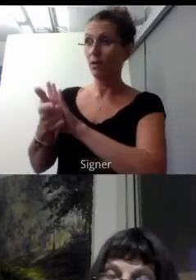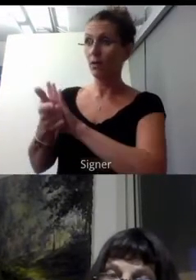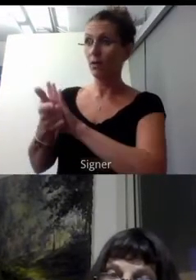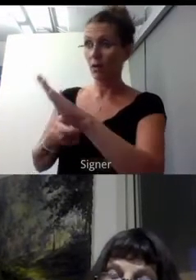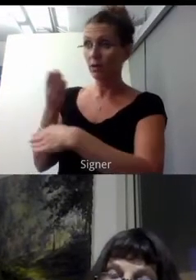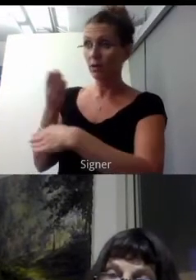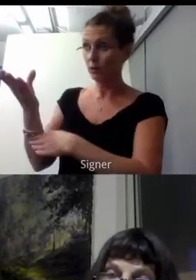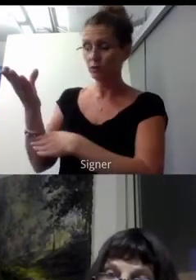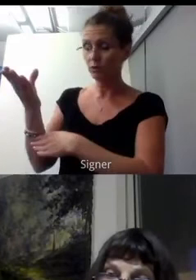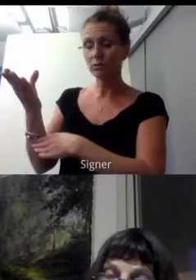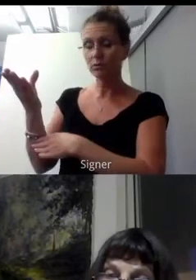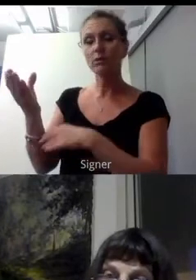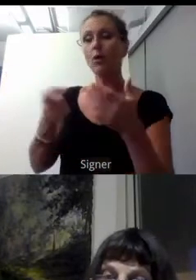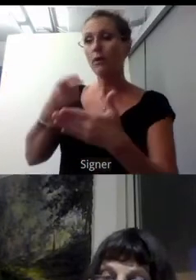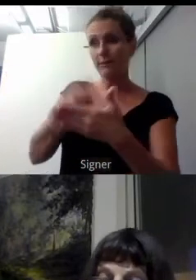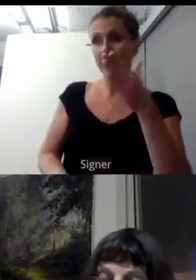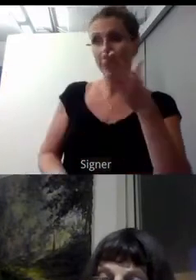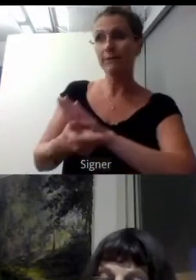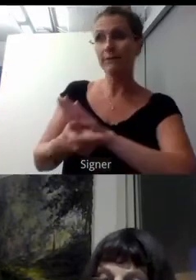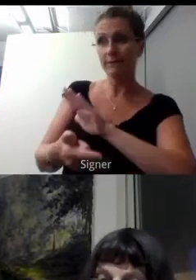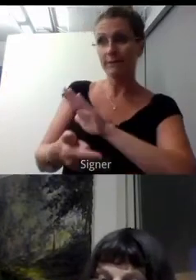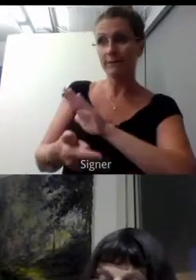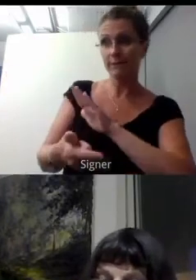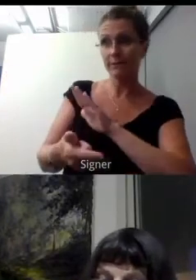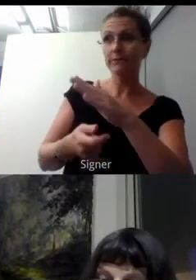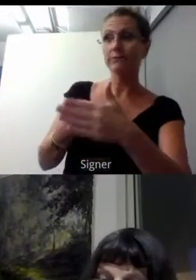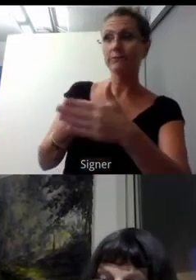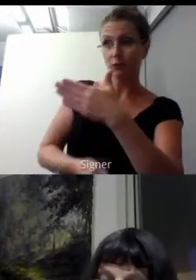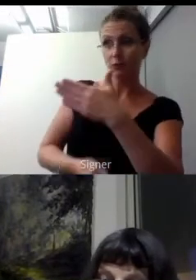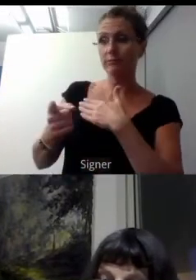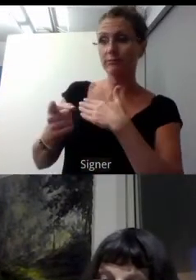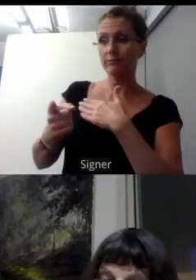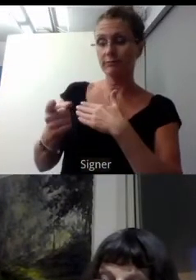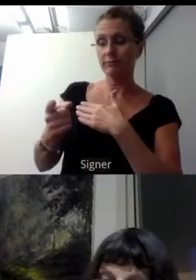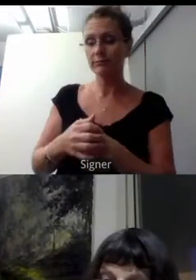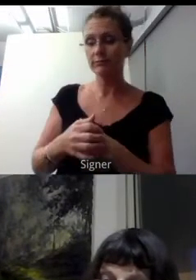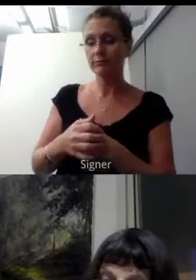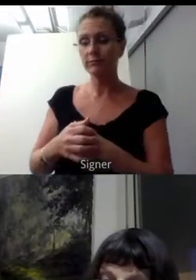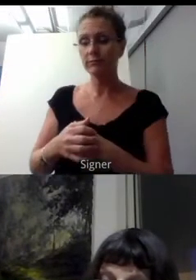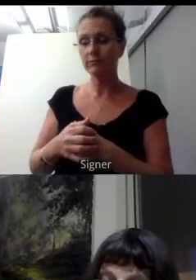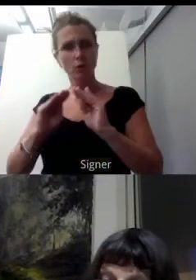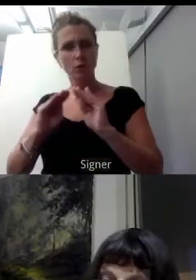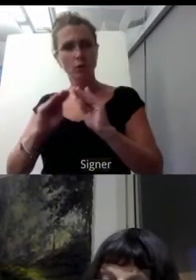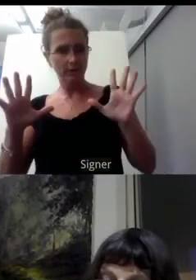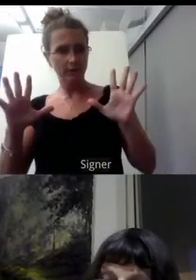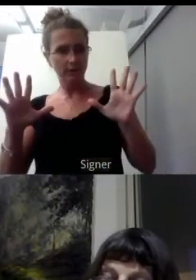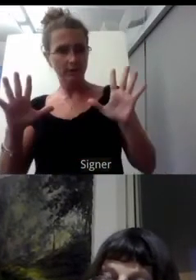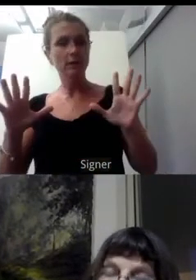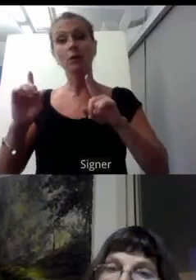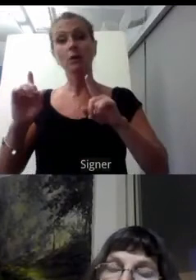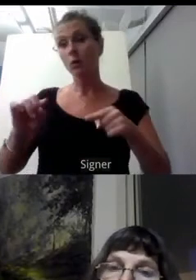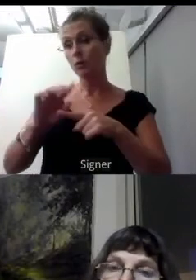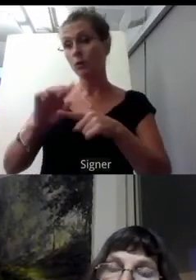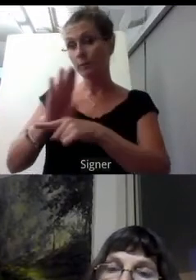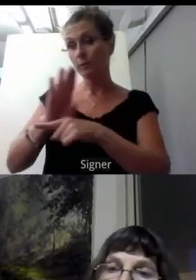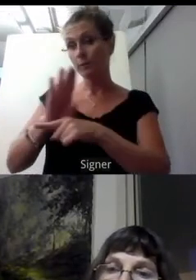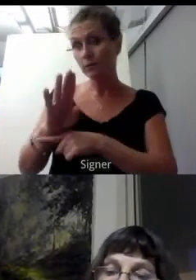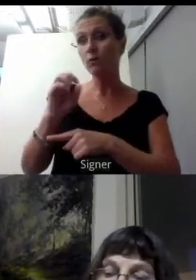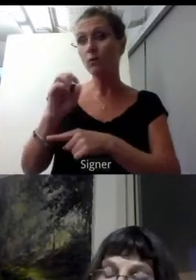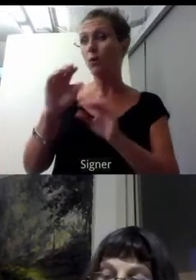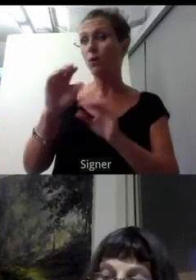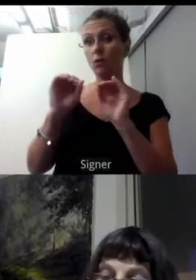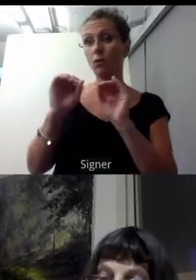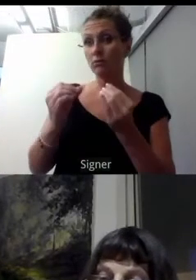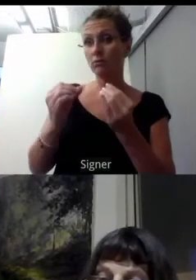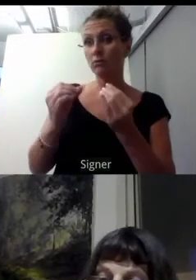So we're clear, they can go to a business or an organization, they can actually inspect how accessible it is that